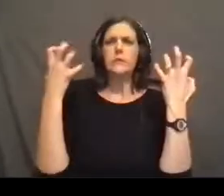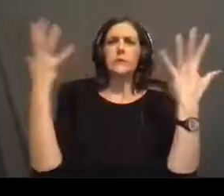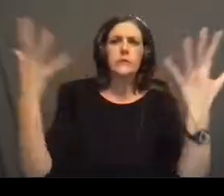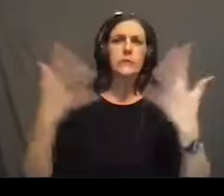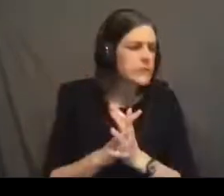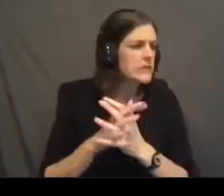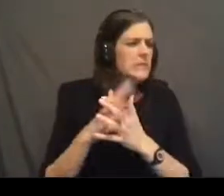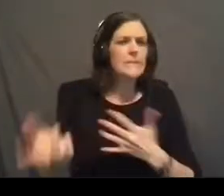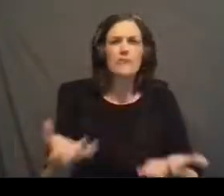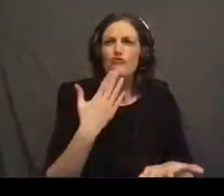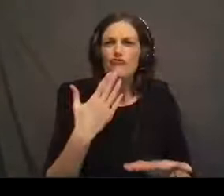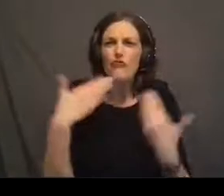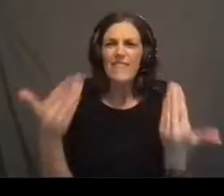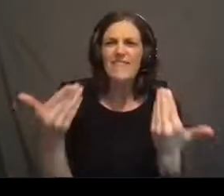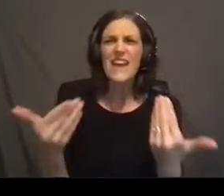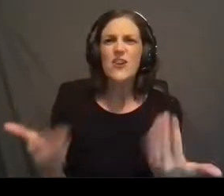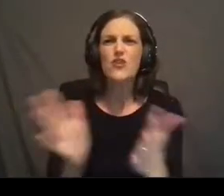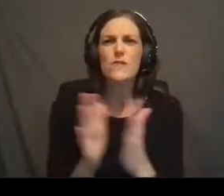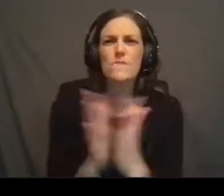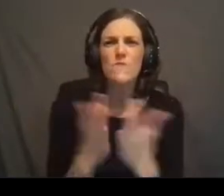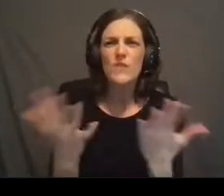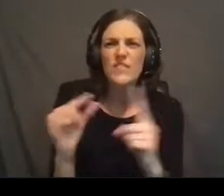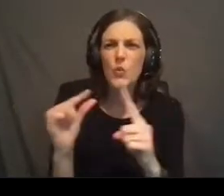It's on the tip of my tongue.